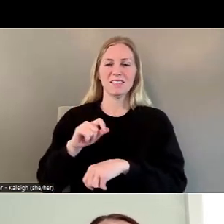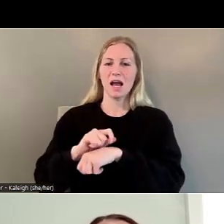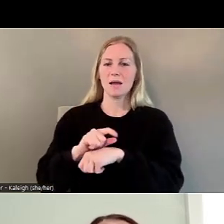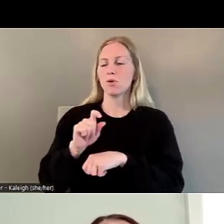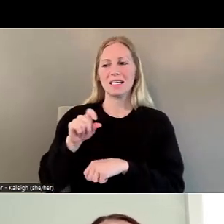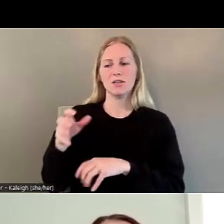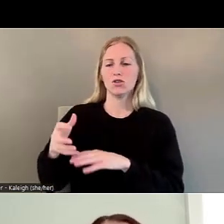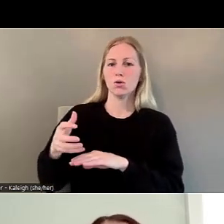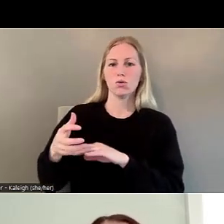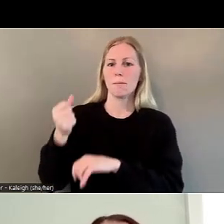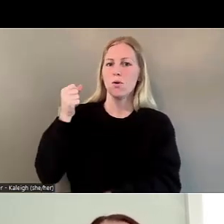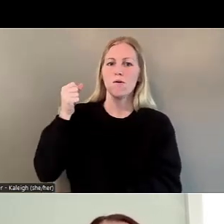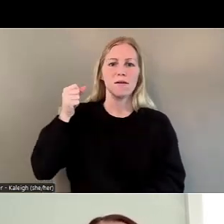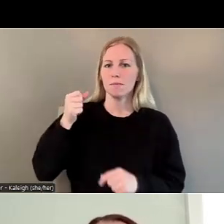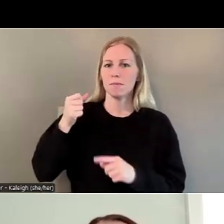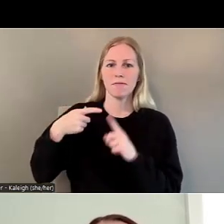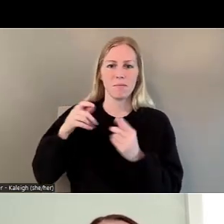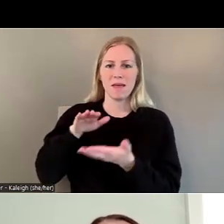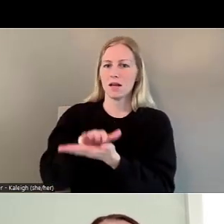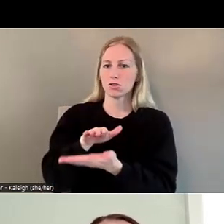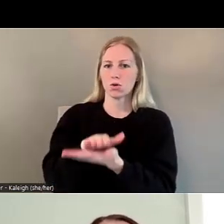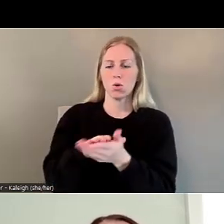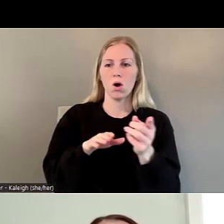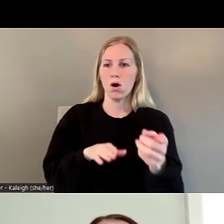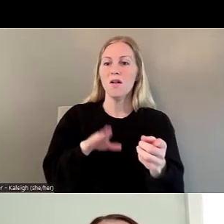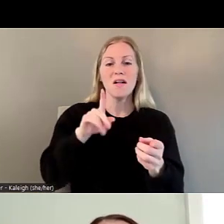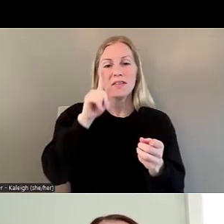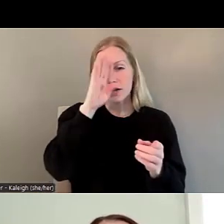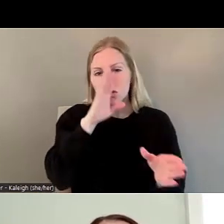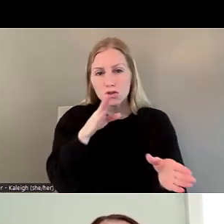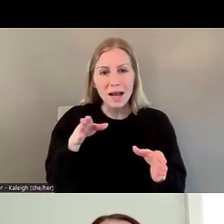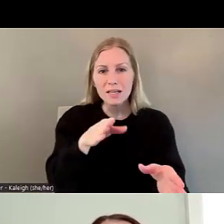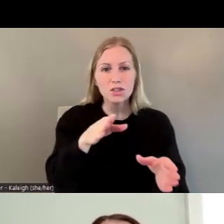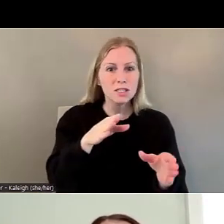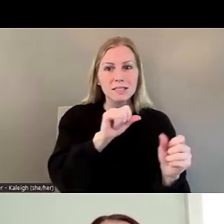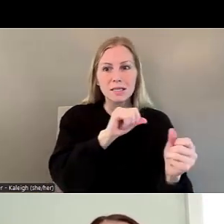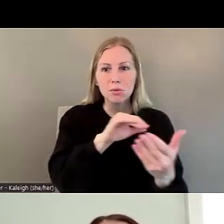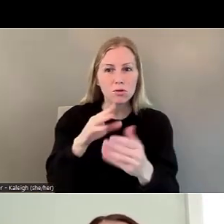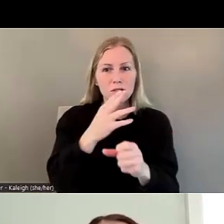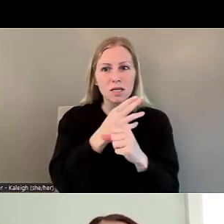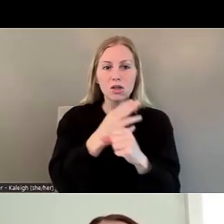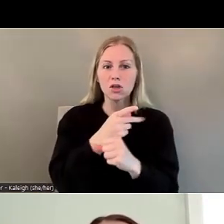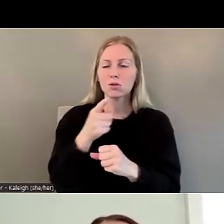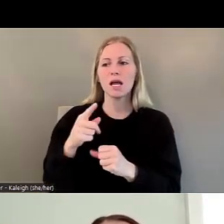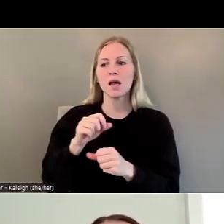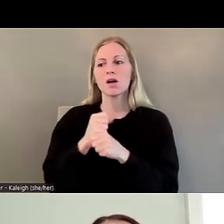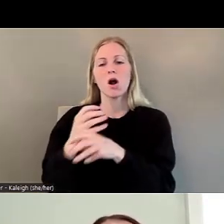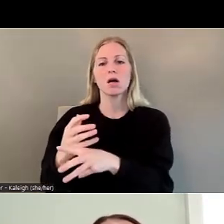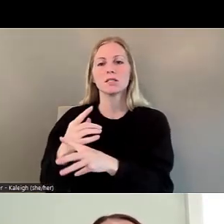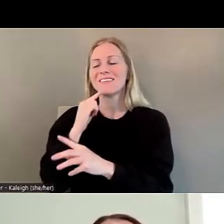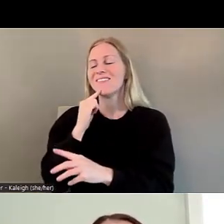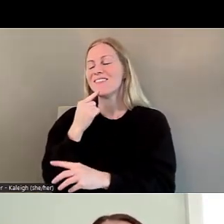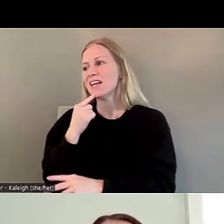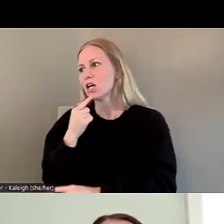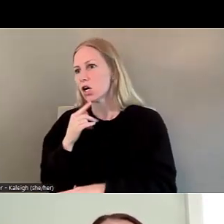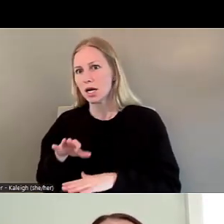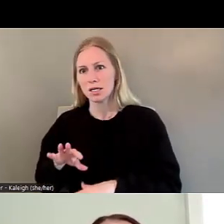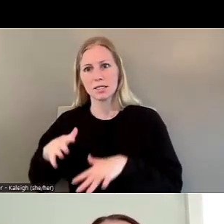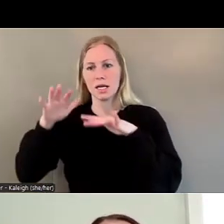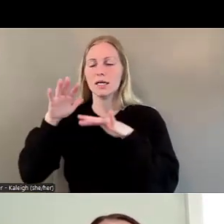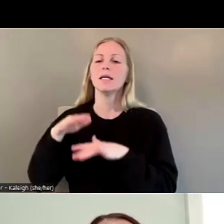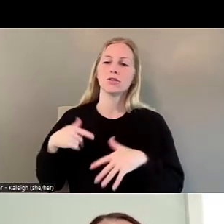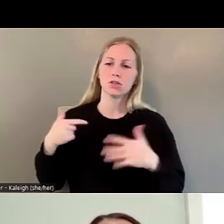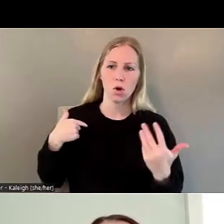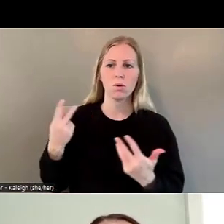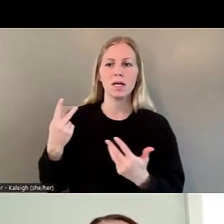ill-advised behavior management strategies being used had caused Cole severe anxiety at this point. So we removed Cole and